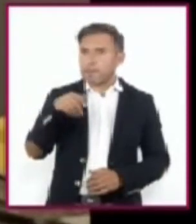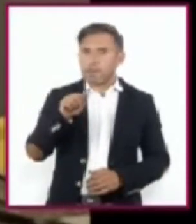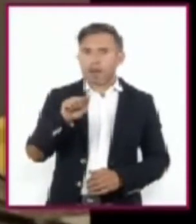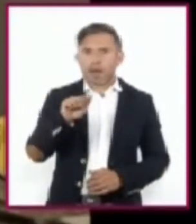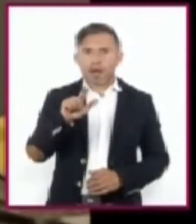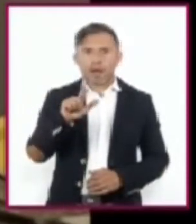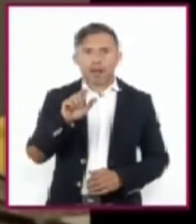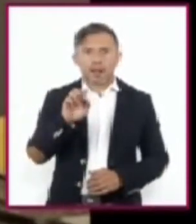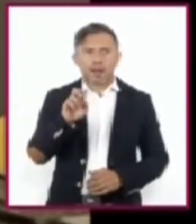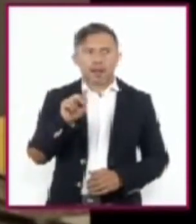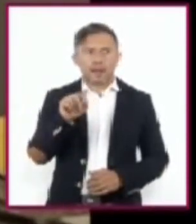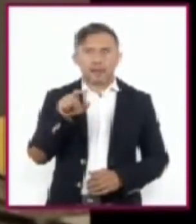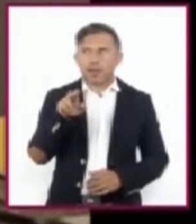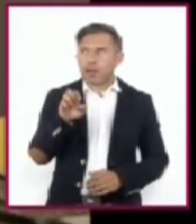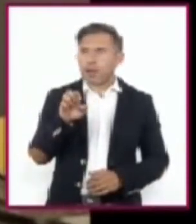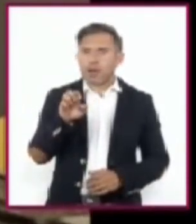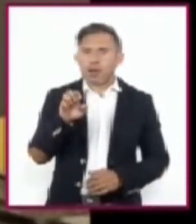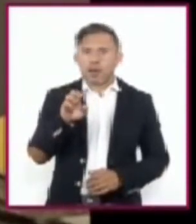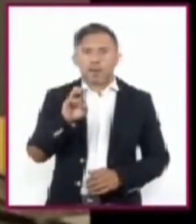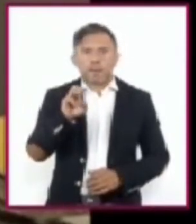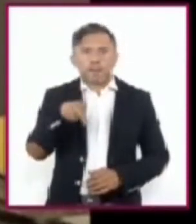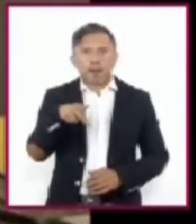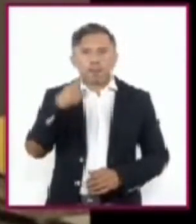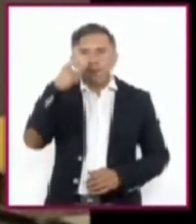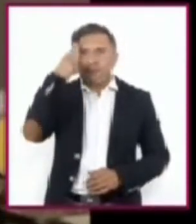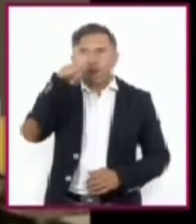The map of the palace.